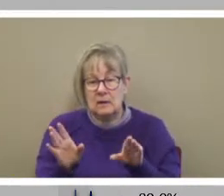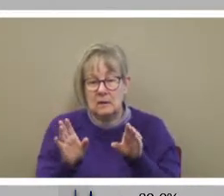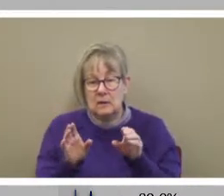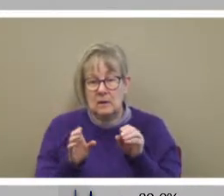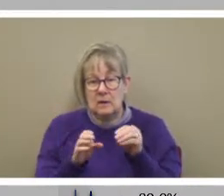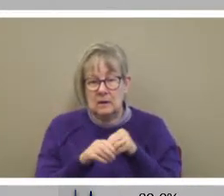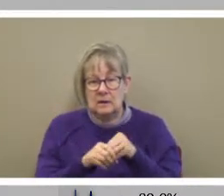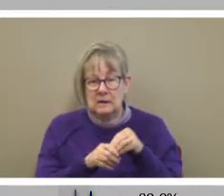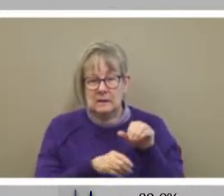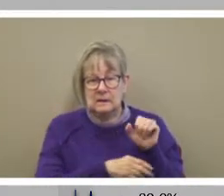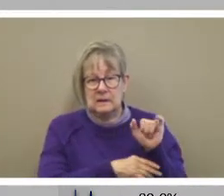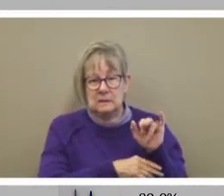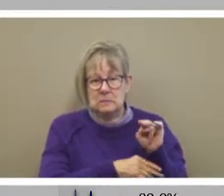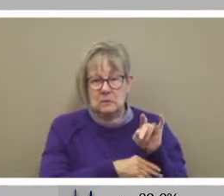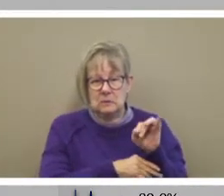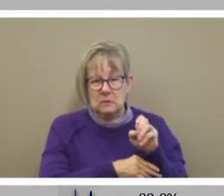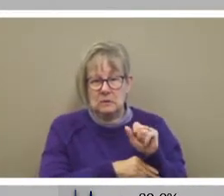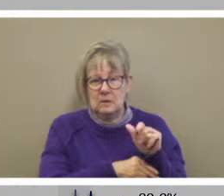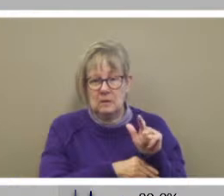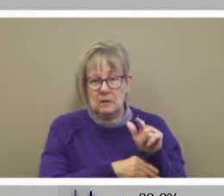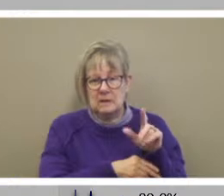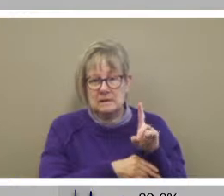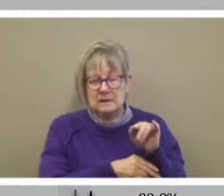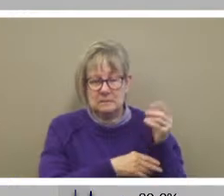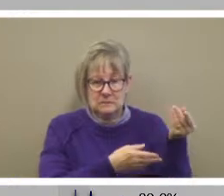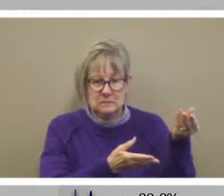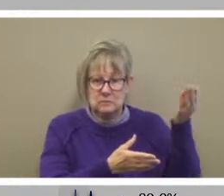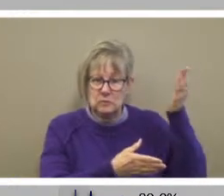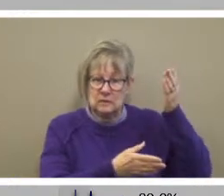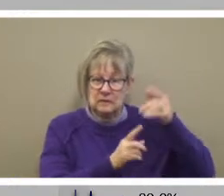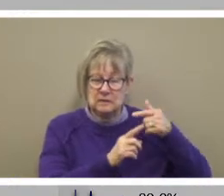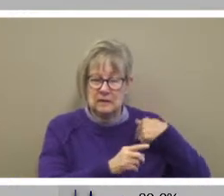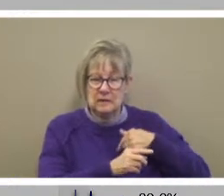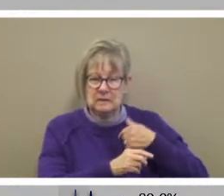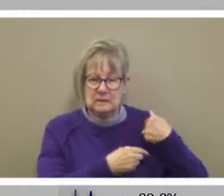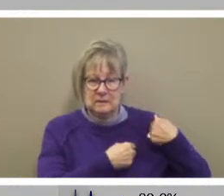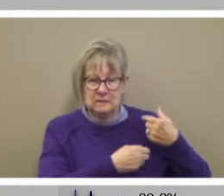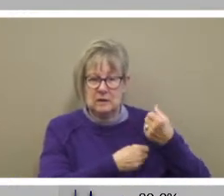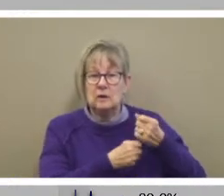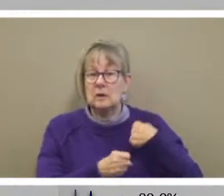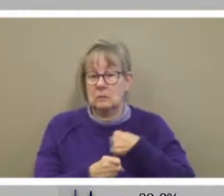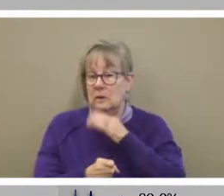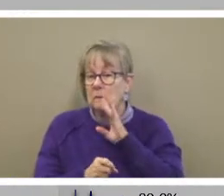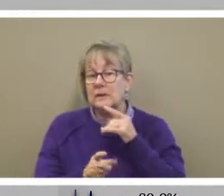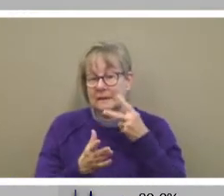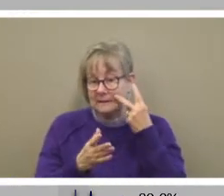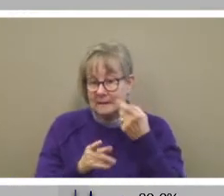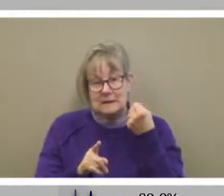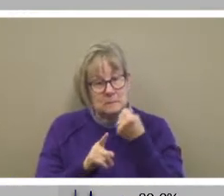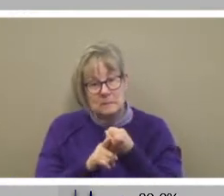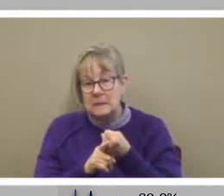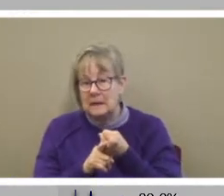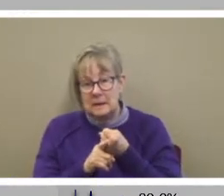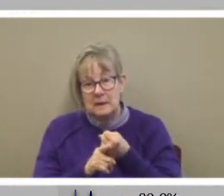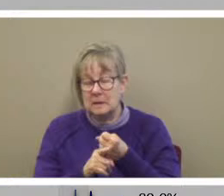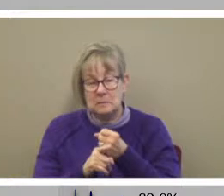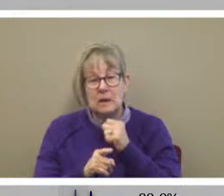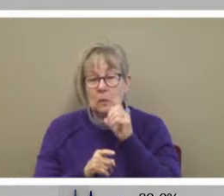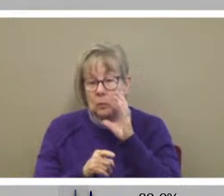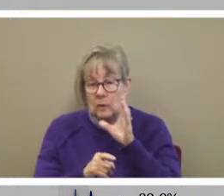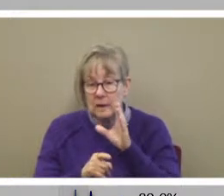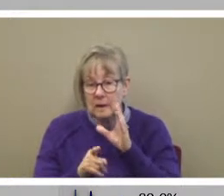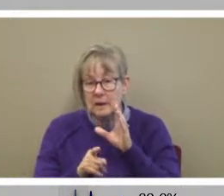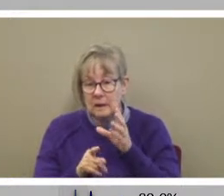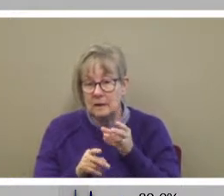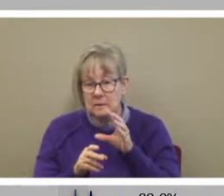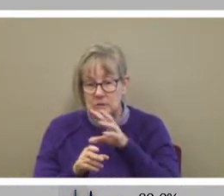data that's been presented to us over the past 10 years that we will see an uptick. It's not being included in that. But what you are showing is what the impact